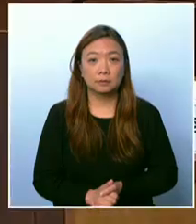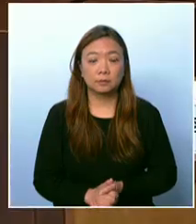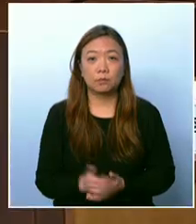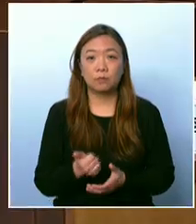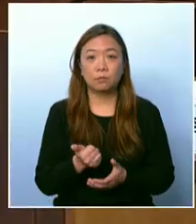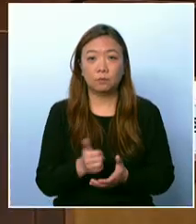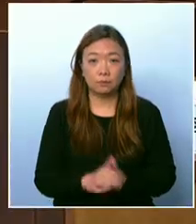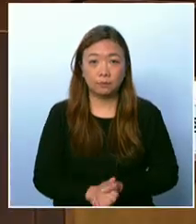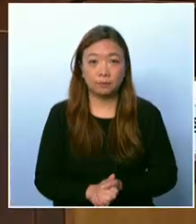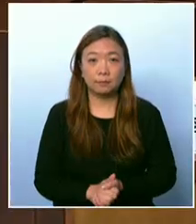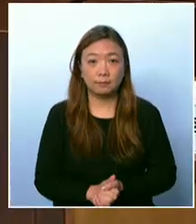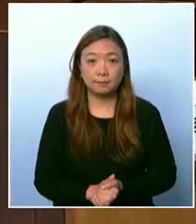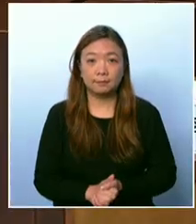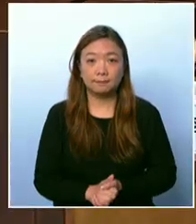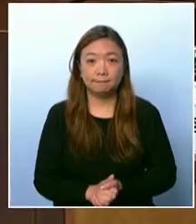Hậu.